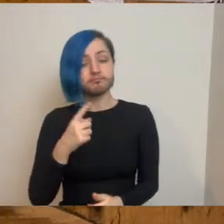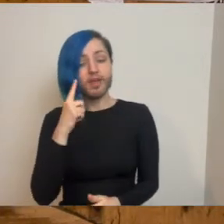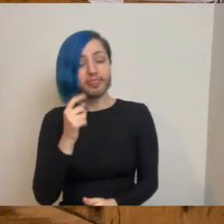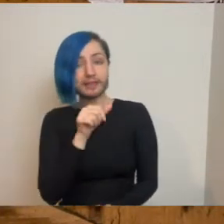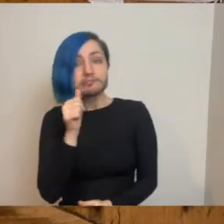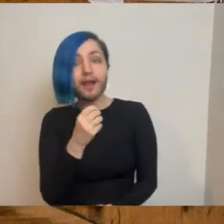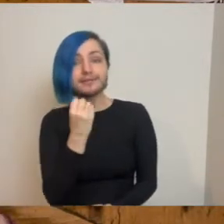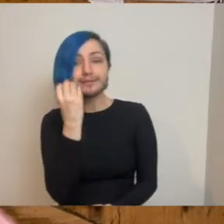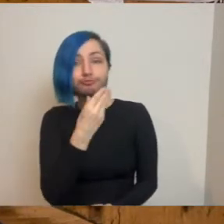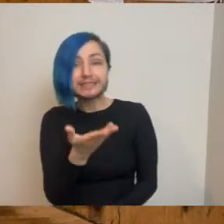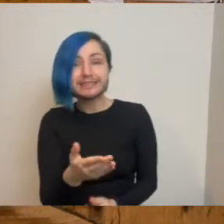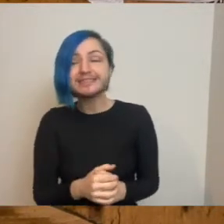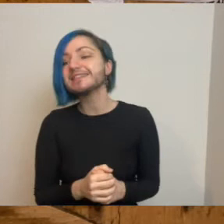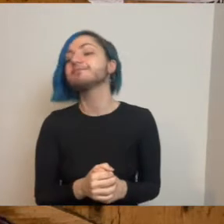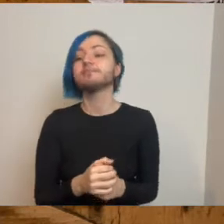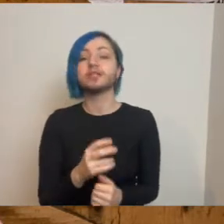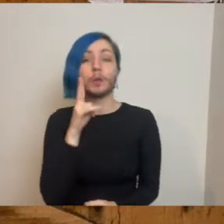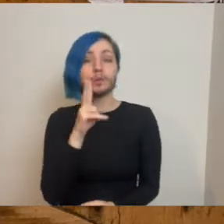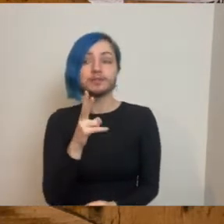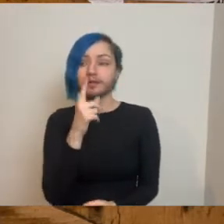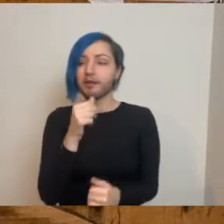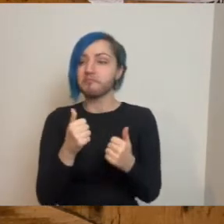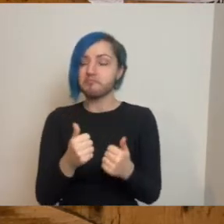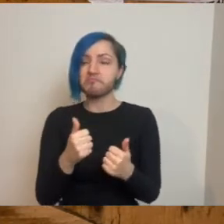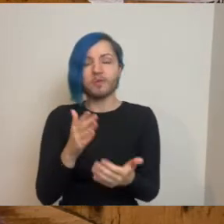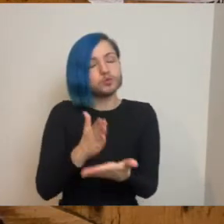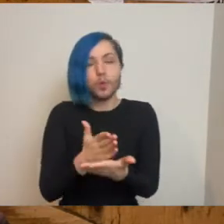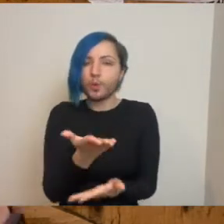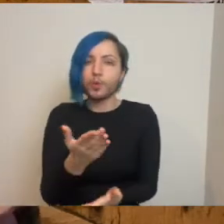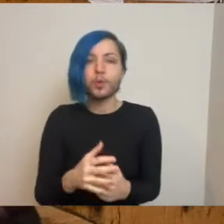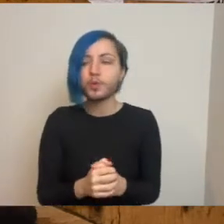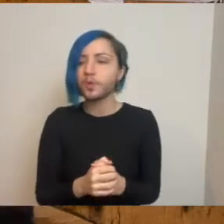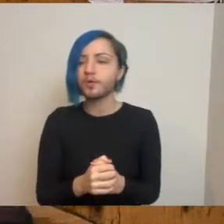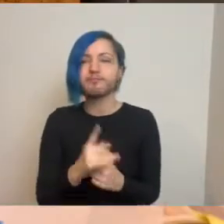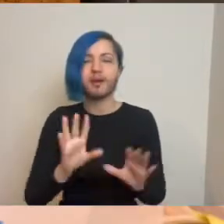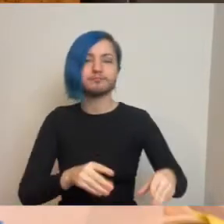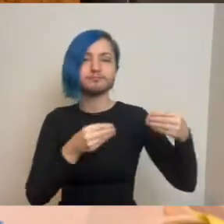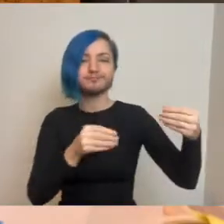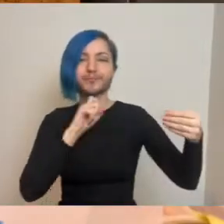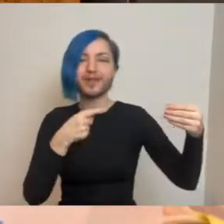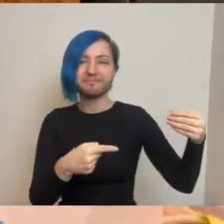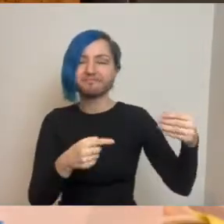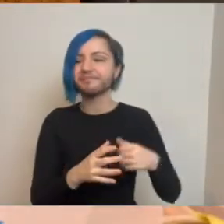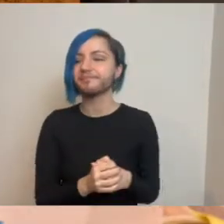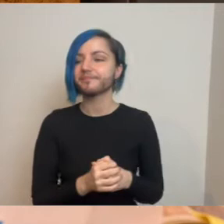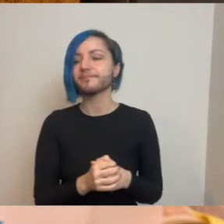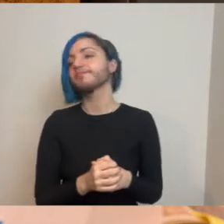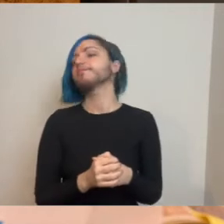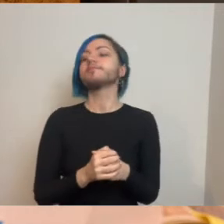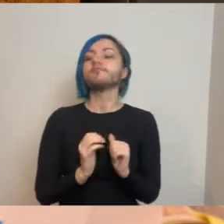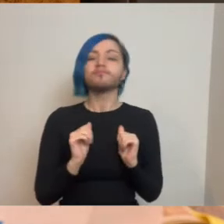pretty. So you can see that on the screen, I'm sure, but I will hold that up, and you can see that